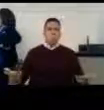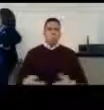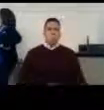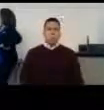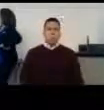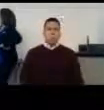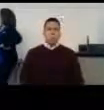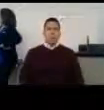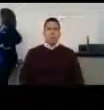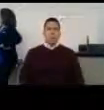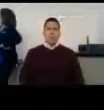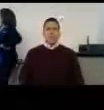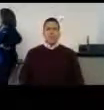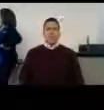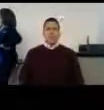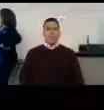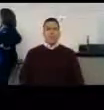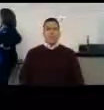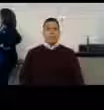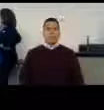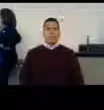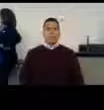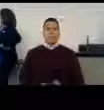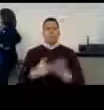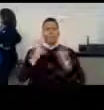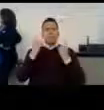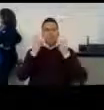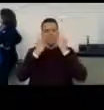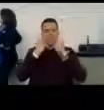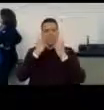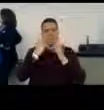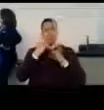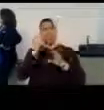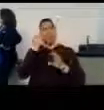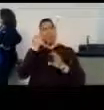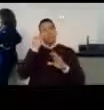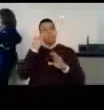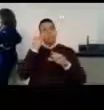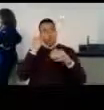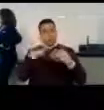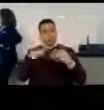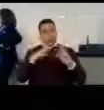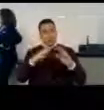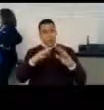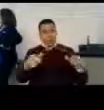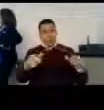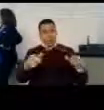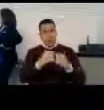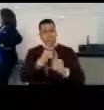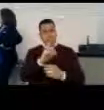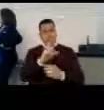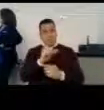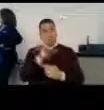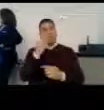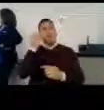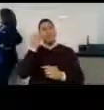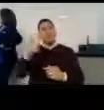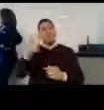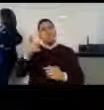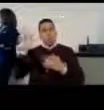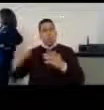I want you to just think for a minute that having a child with a disability, if you're not around to help that